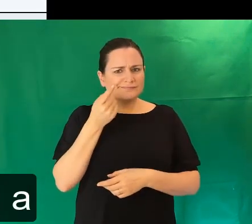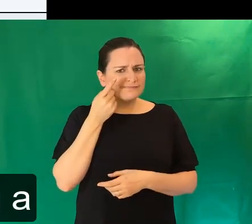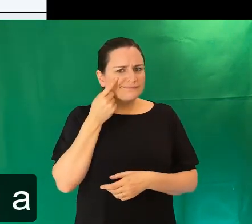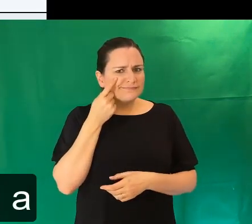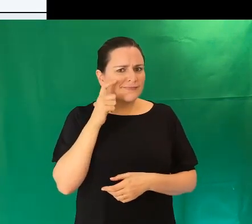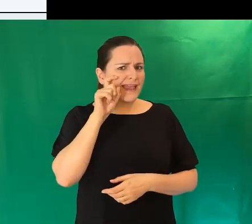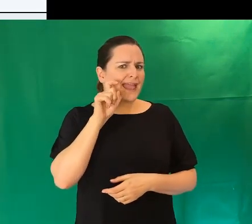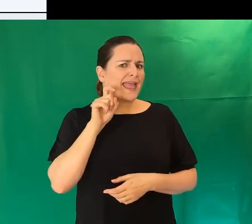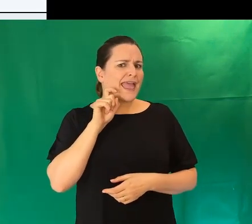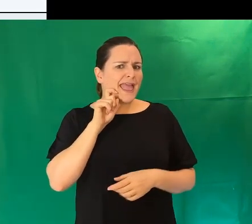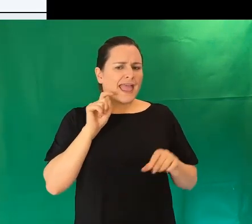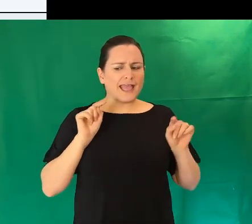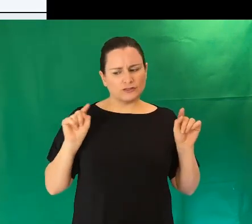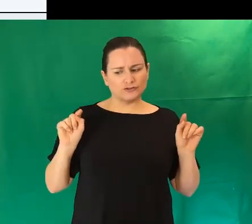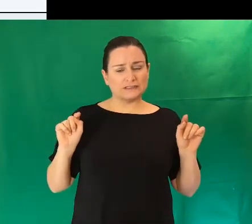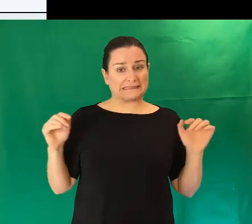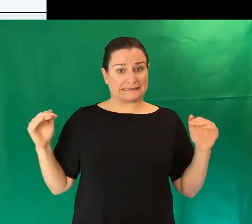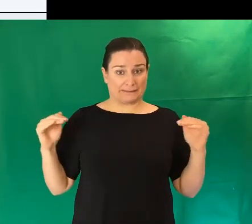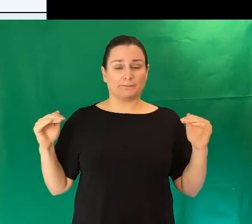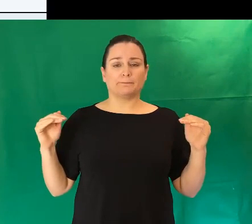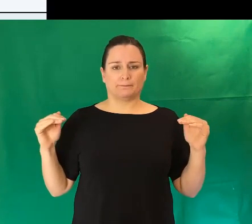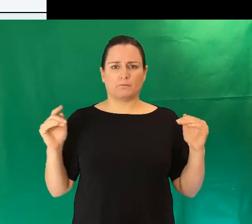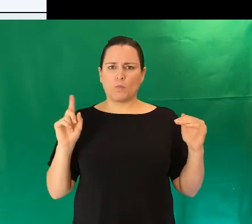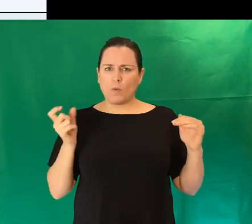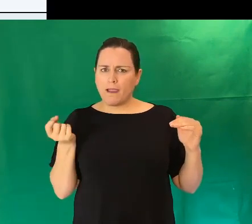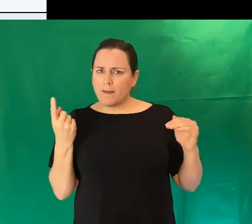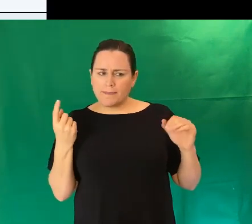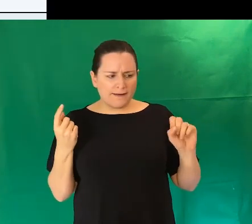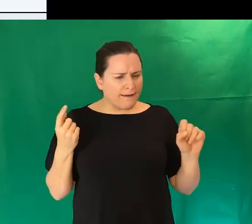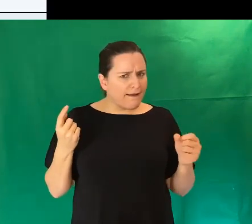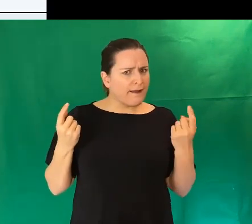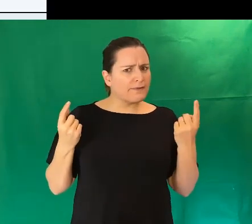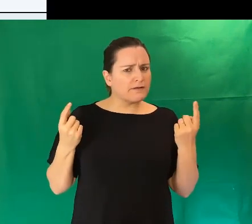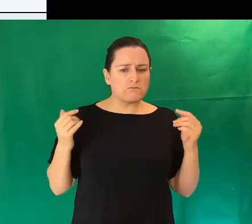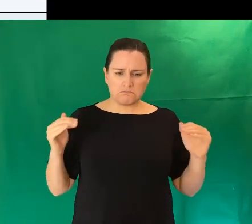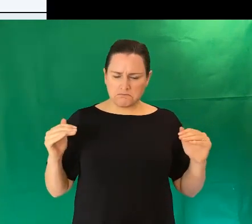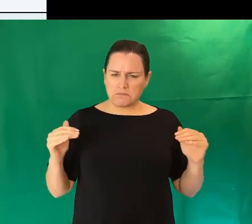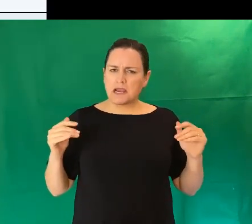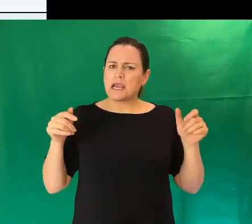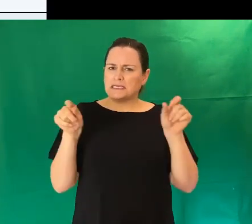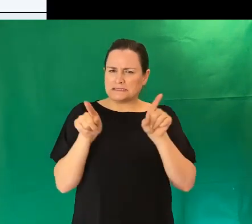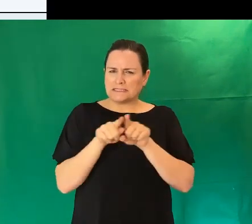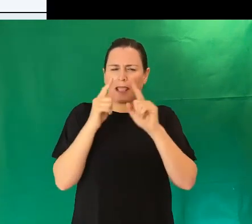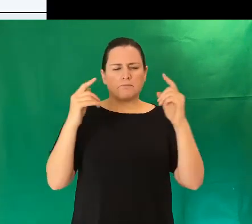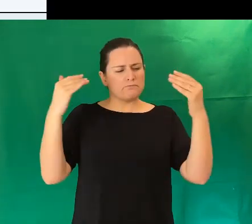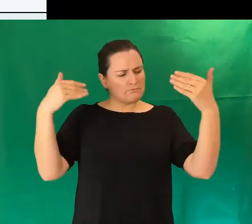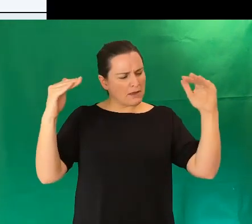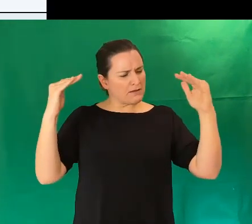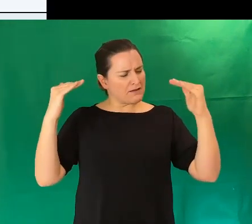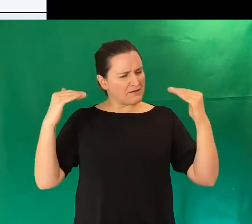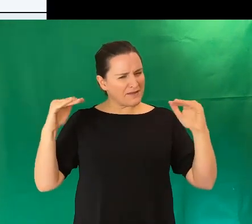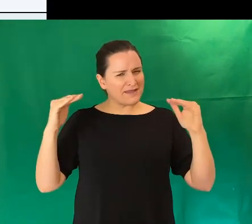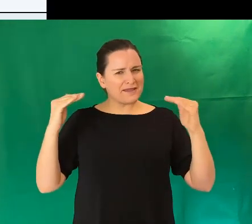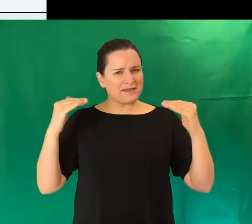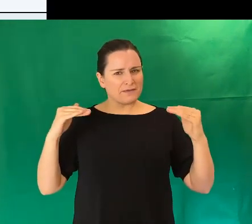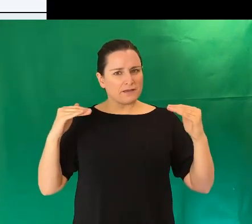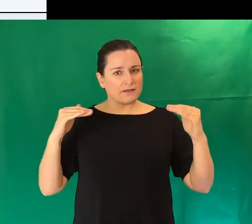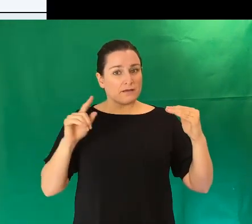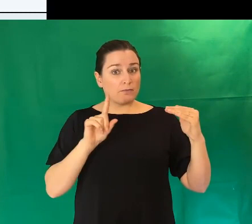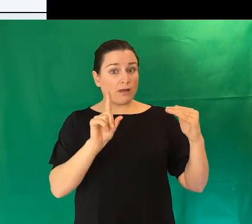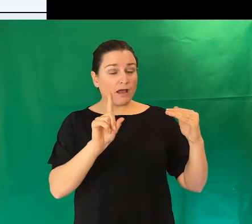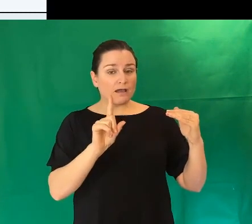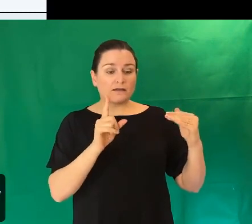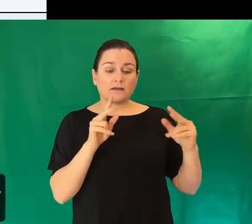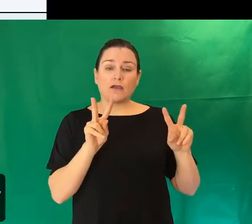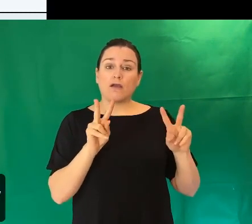what is happening at a particular age is incredibly similar. What is different is the